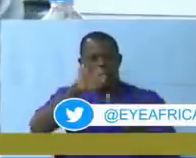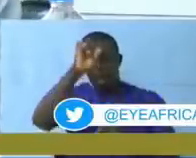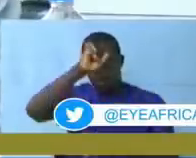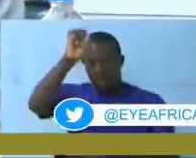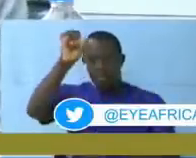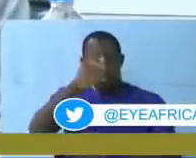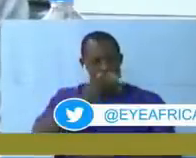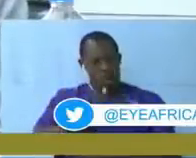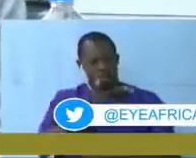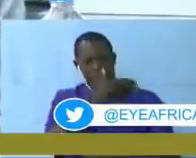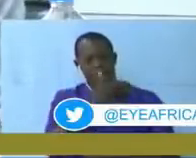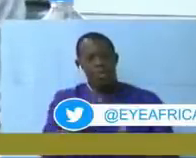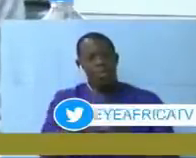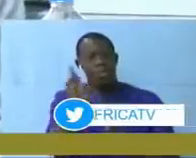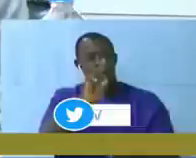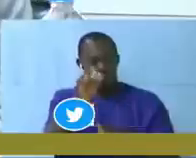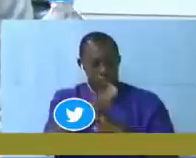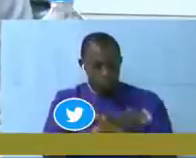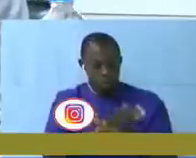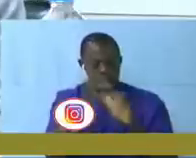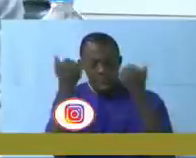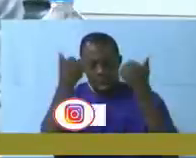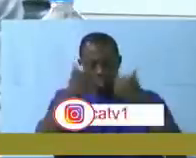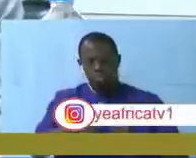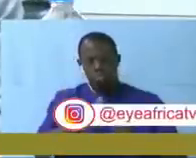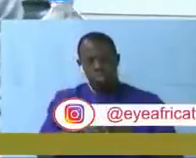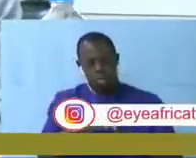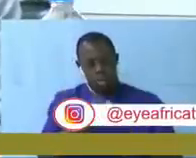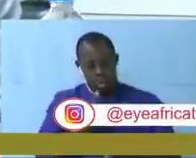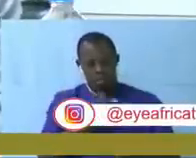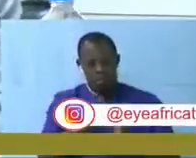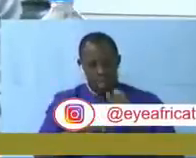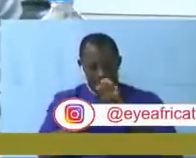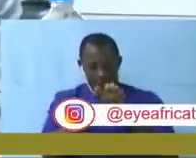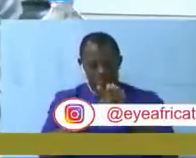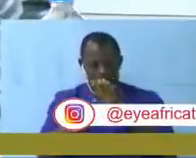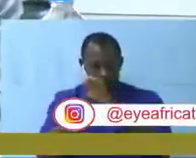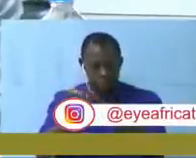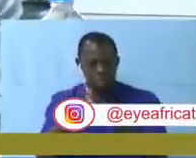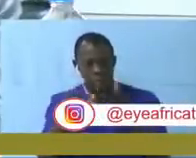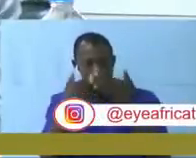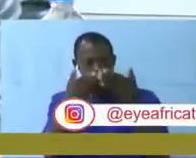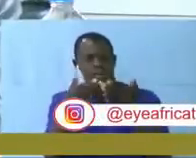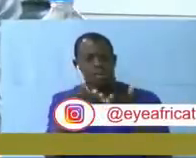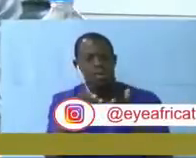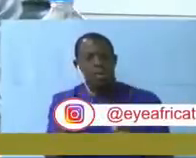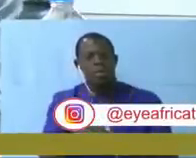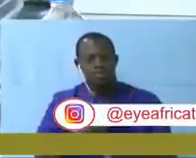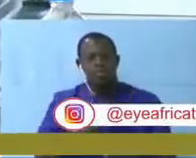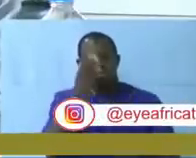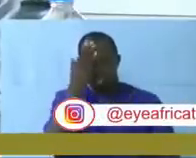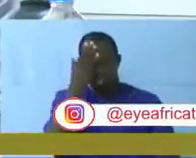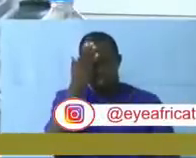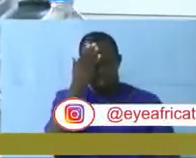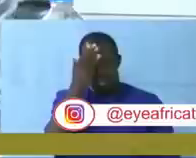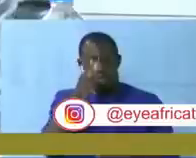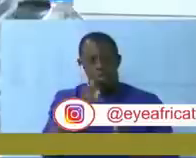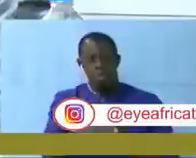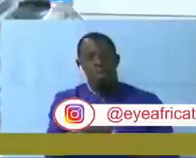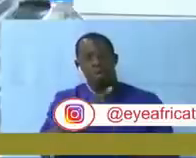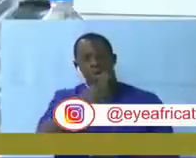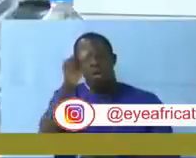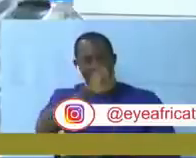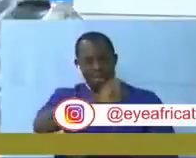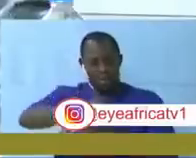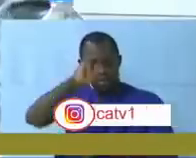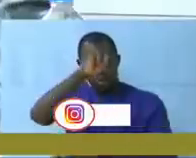the president's presence, what used to happen, and of course there are examples, I know my senior Adamite, is it